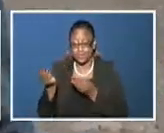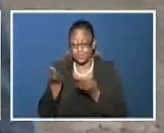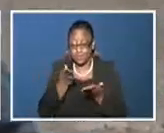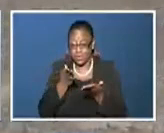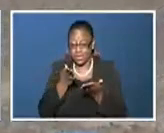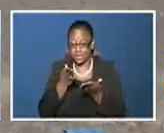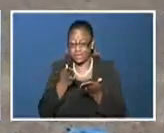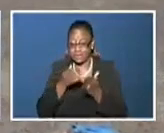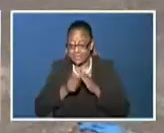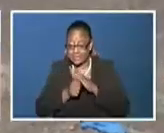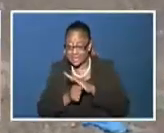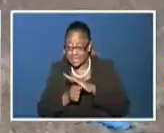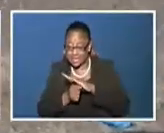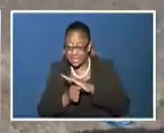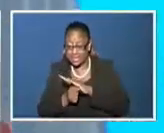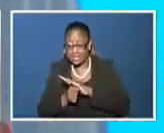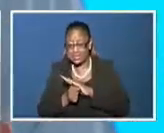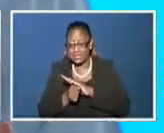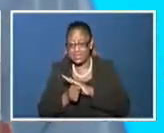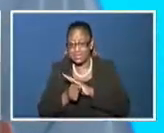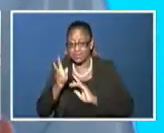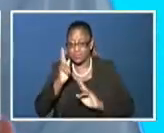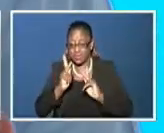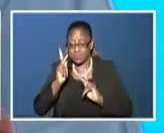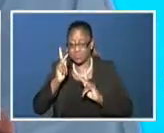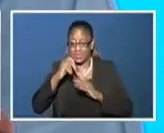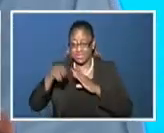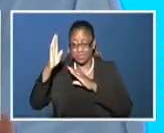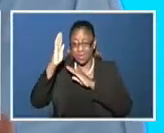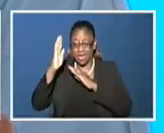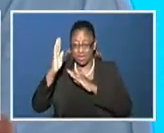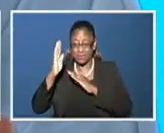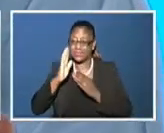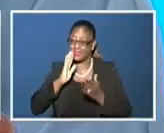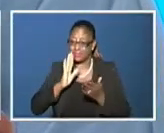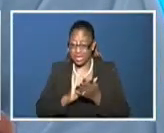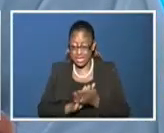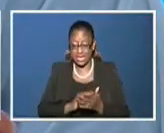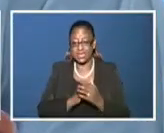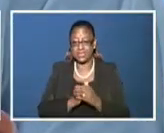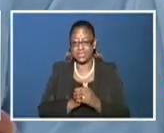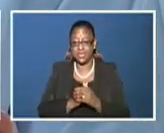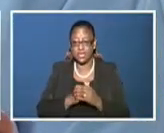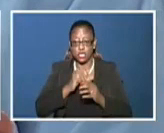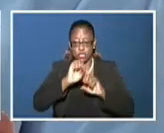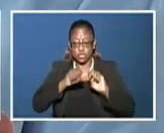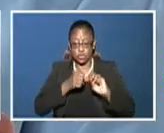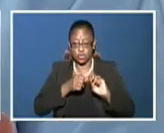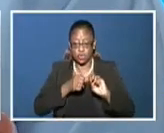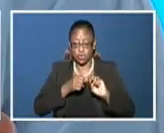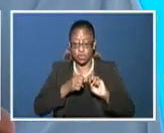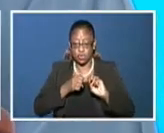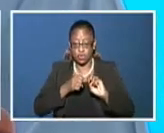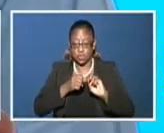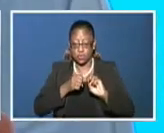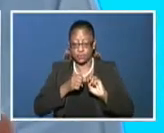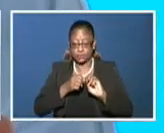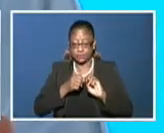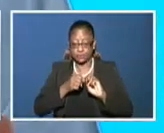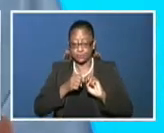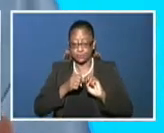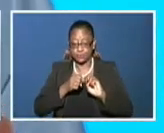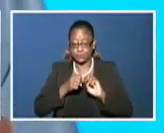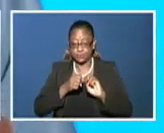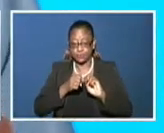will update you on the criminal matter as well as other rescue and recovery efforts.